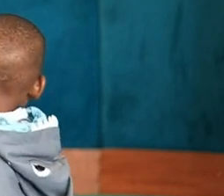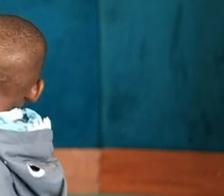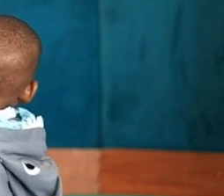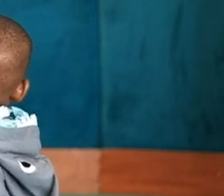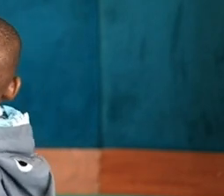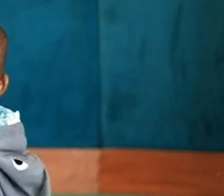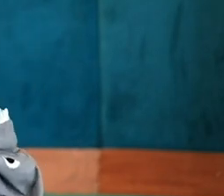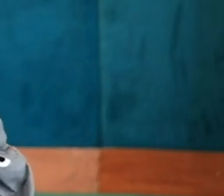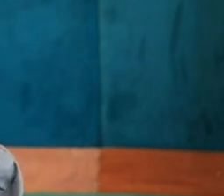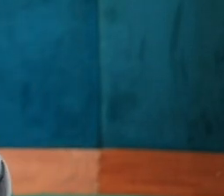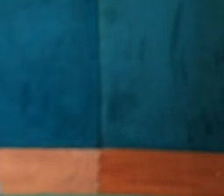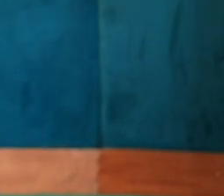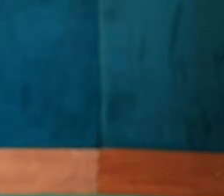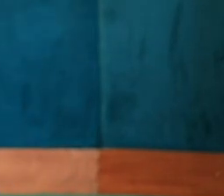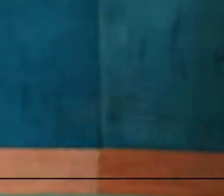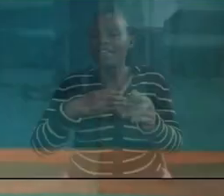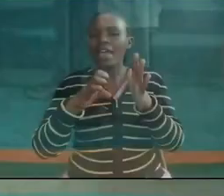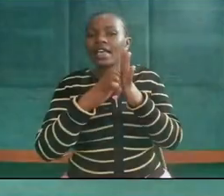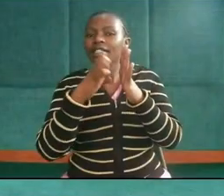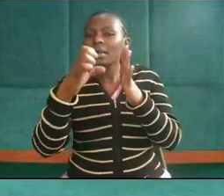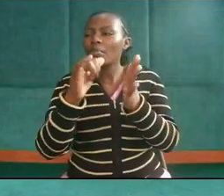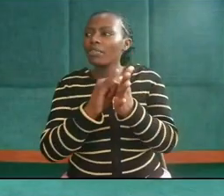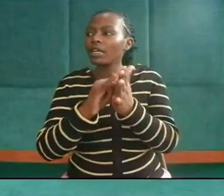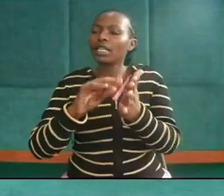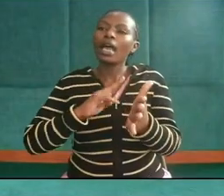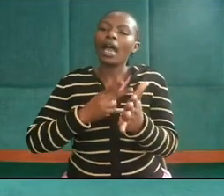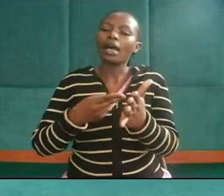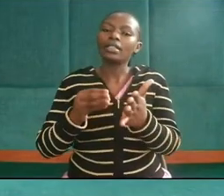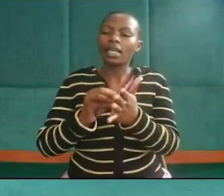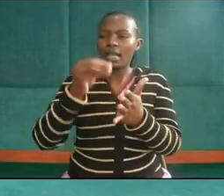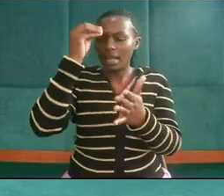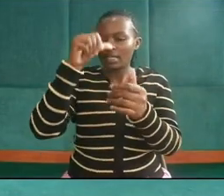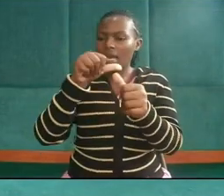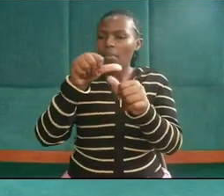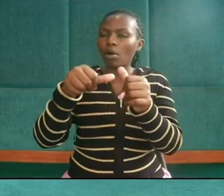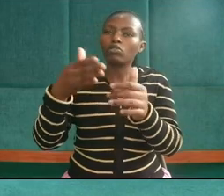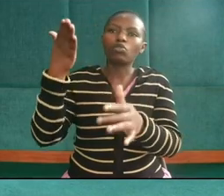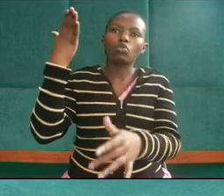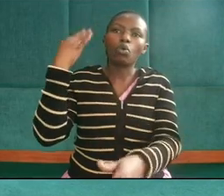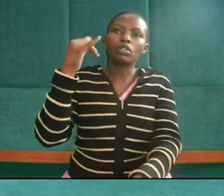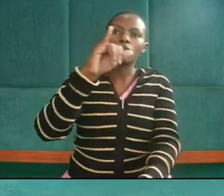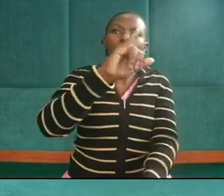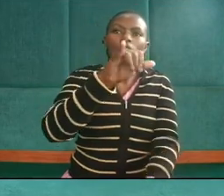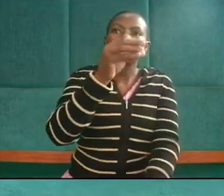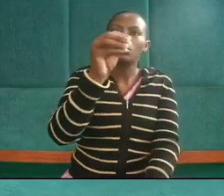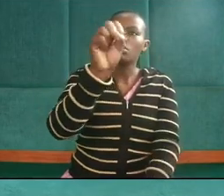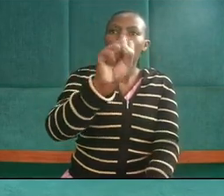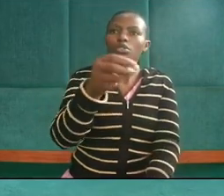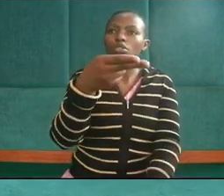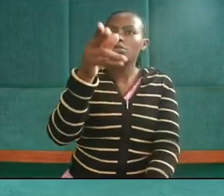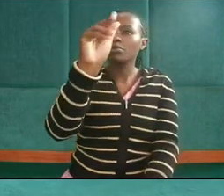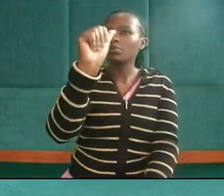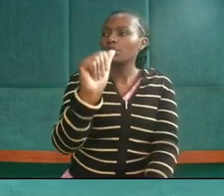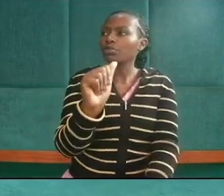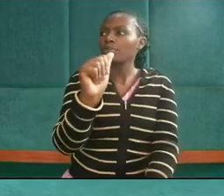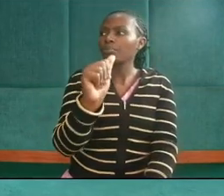and one of the examples we learned about was Joshua, how Joshua was obedient to God.